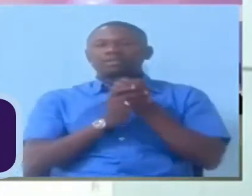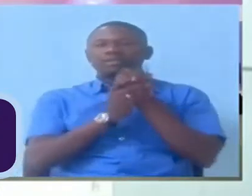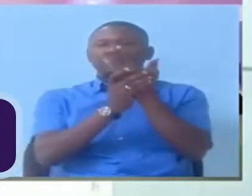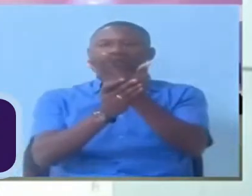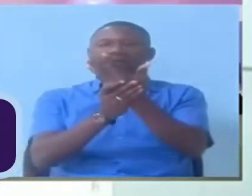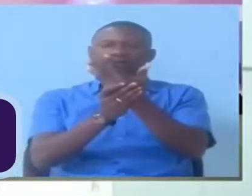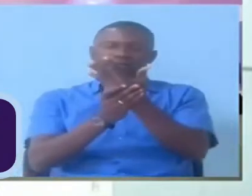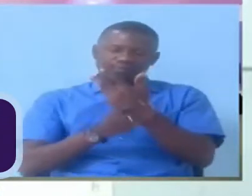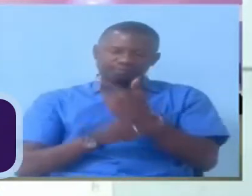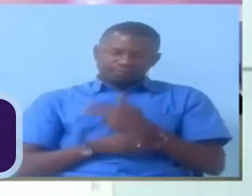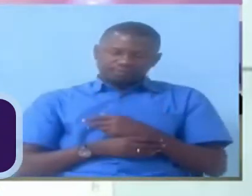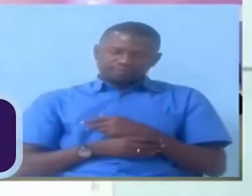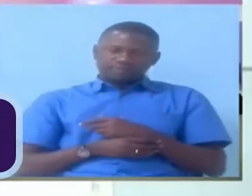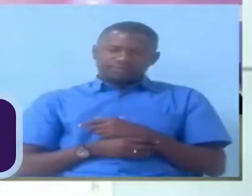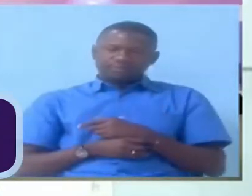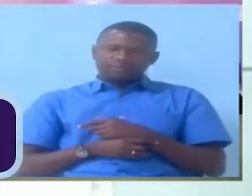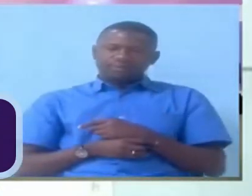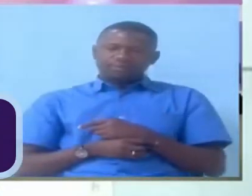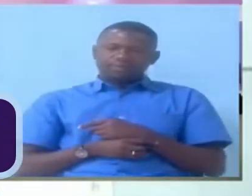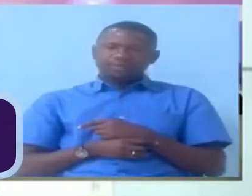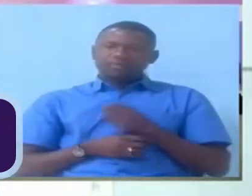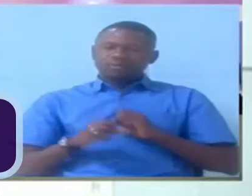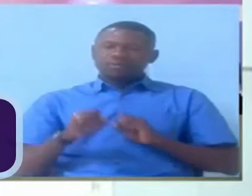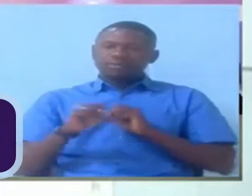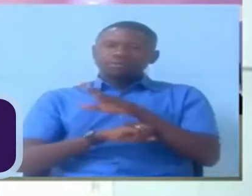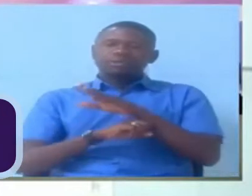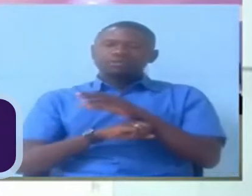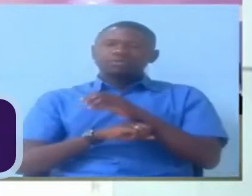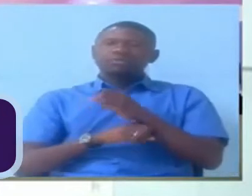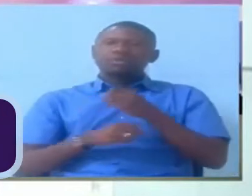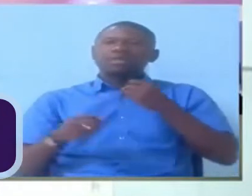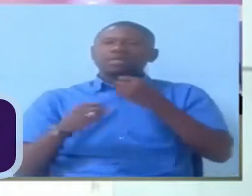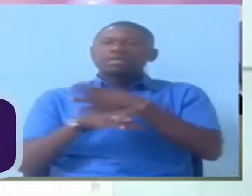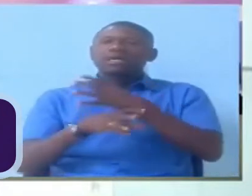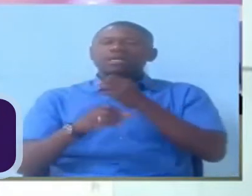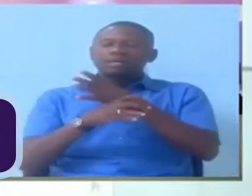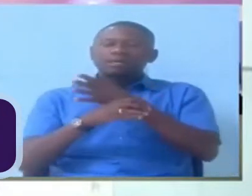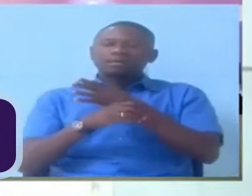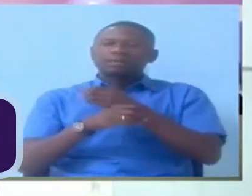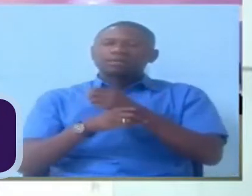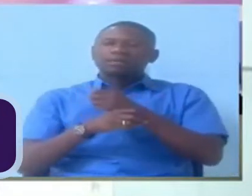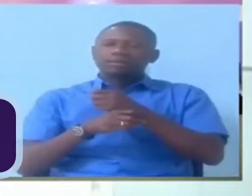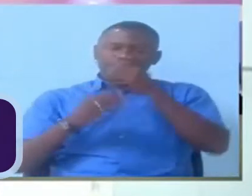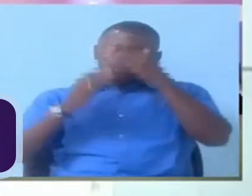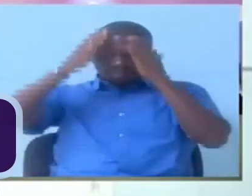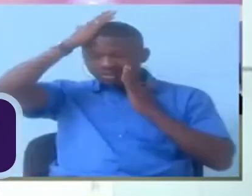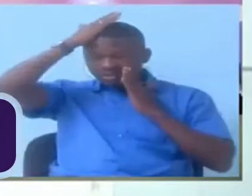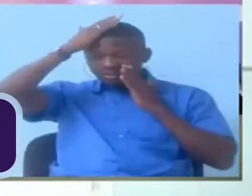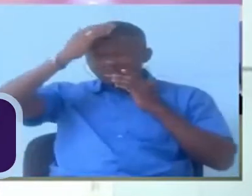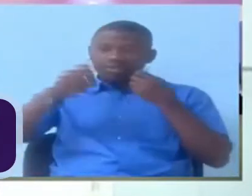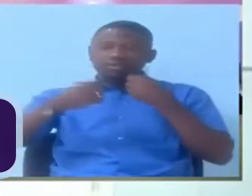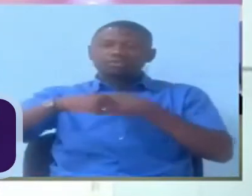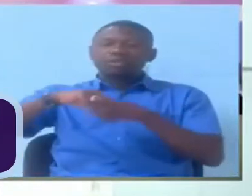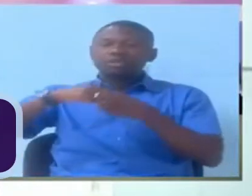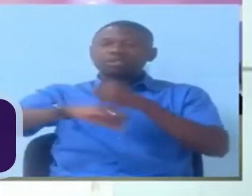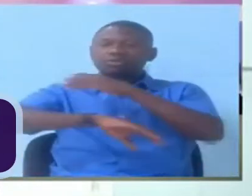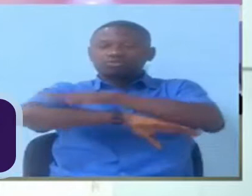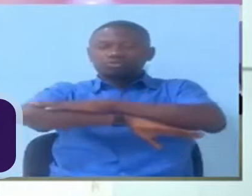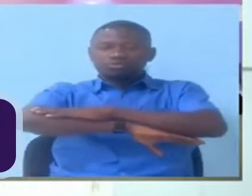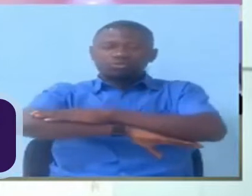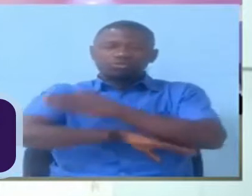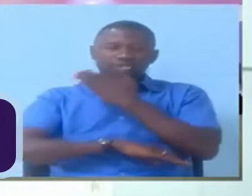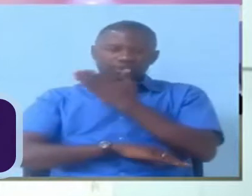RSM la office auto. And as an RSM clerk. Nketa auto fanan clerk auto safer la. At the same time